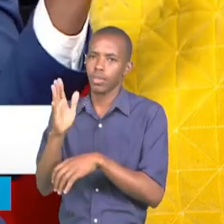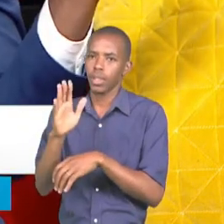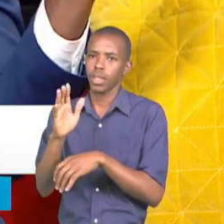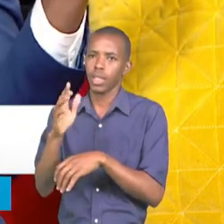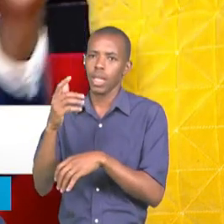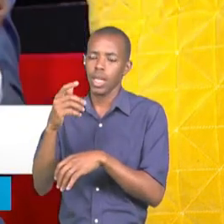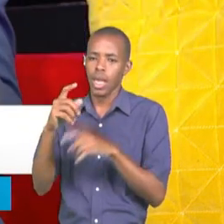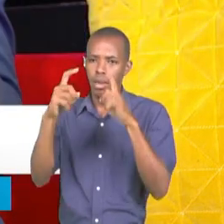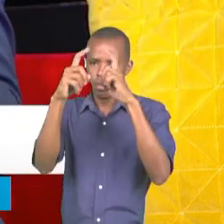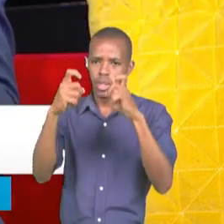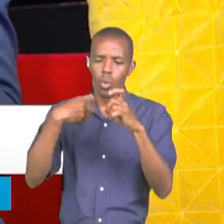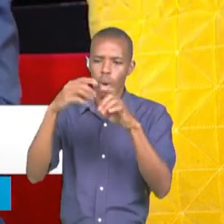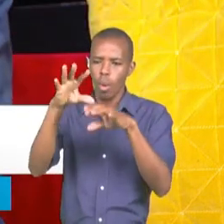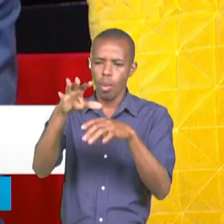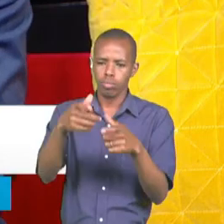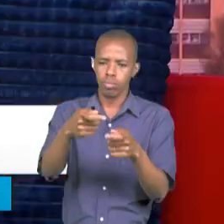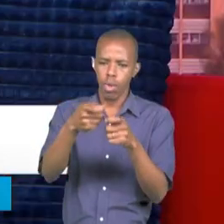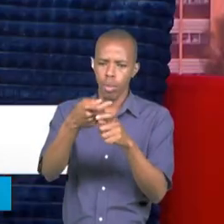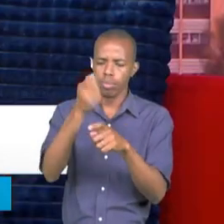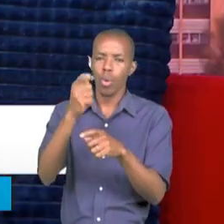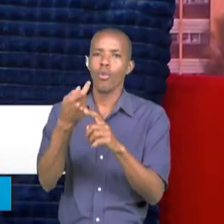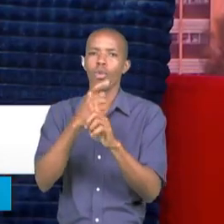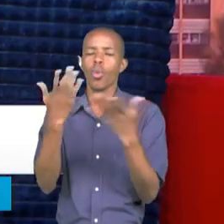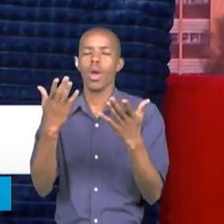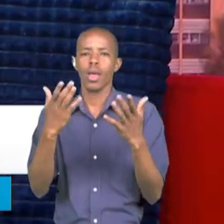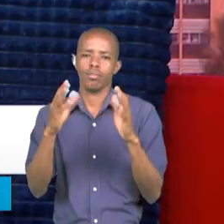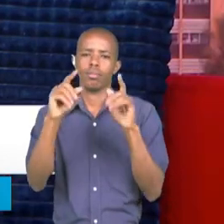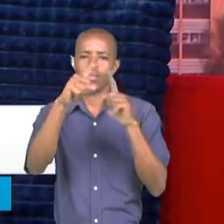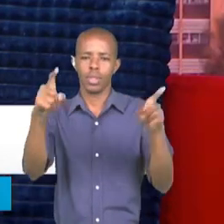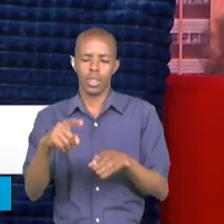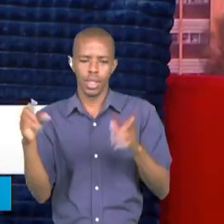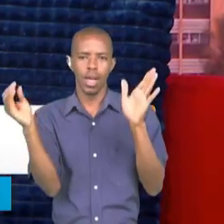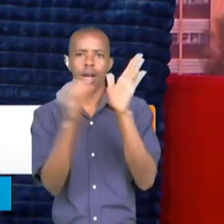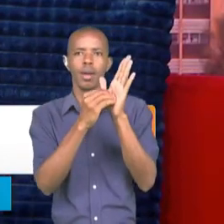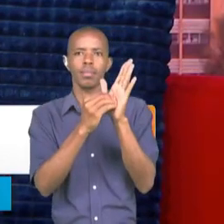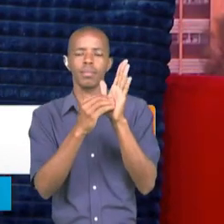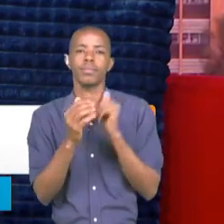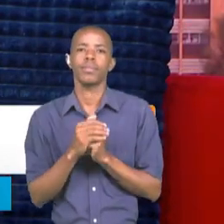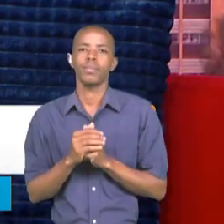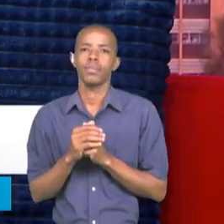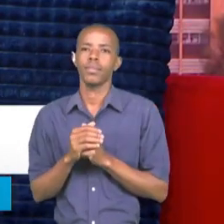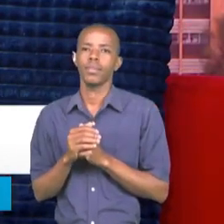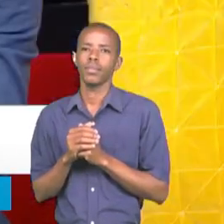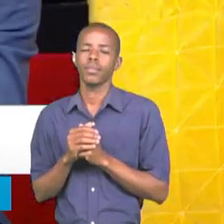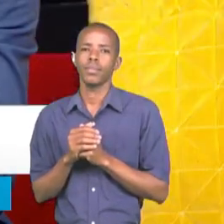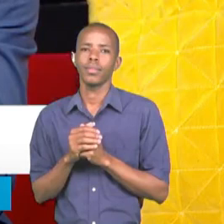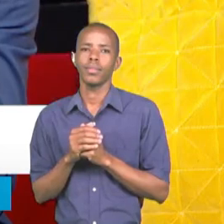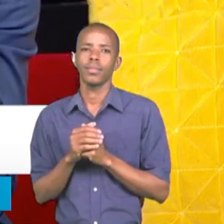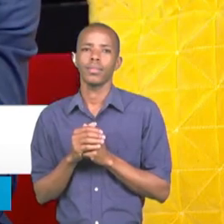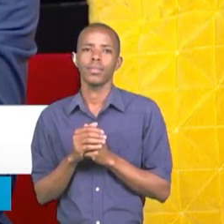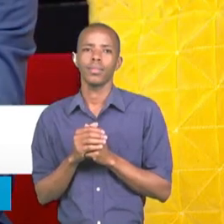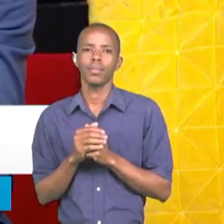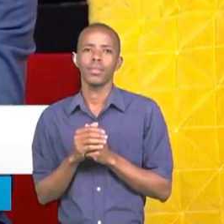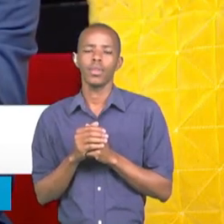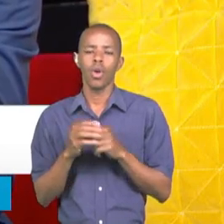from Instagram. You interesting. We took. Omutifi. Anyway,